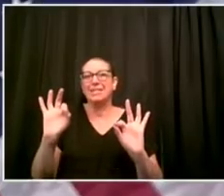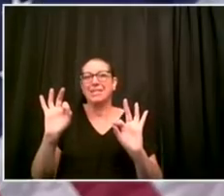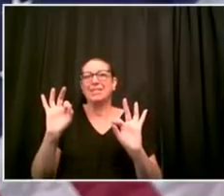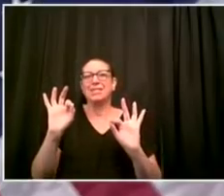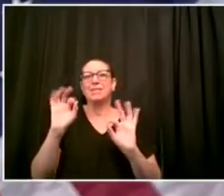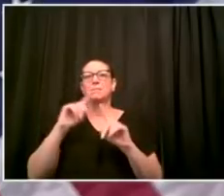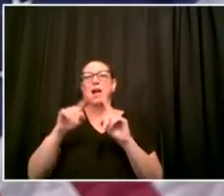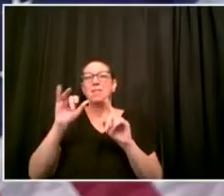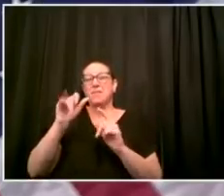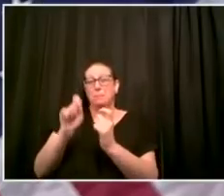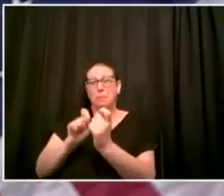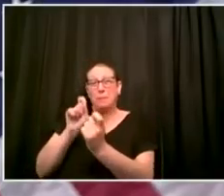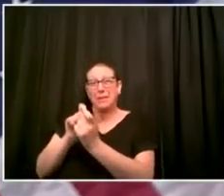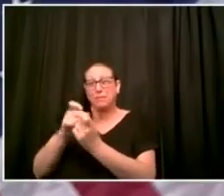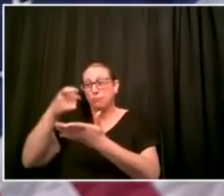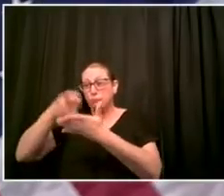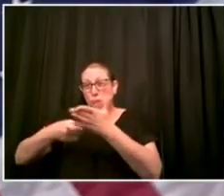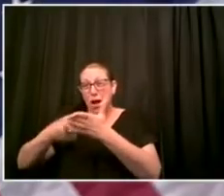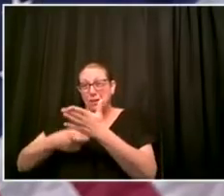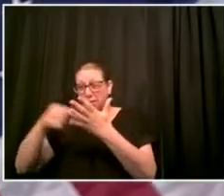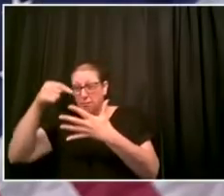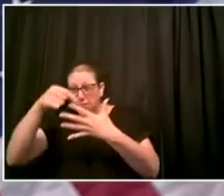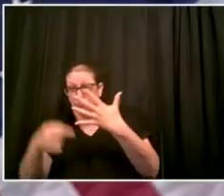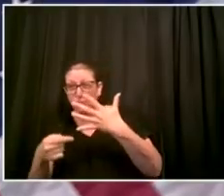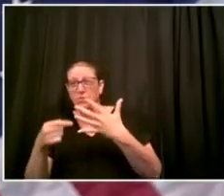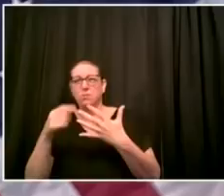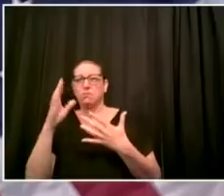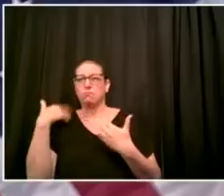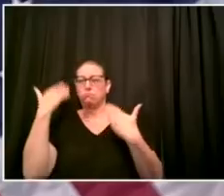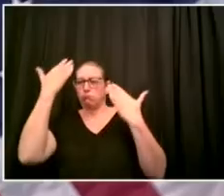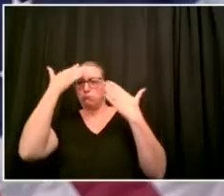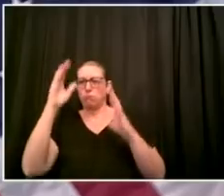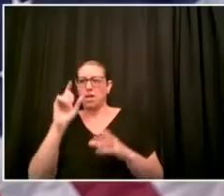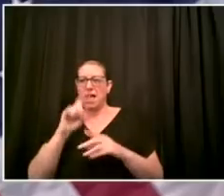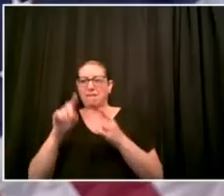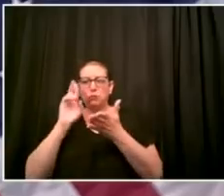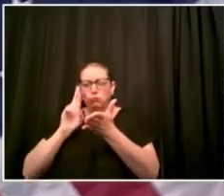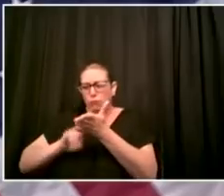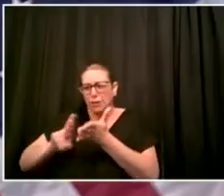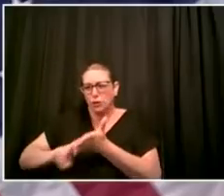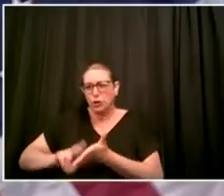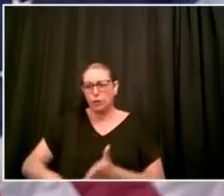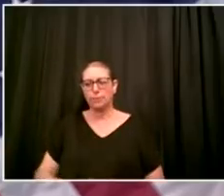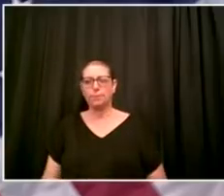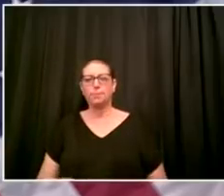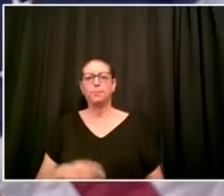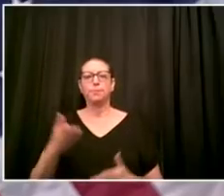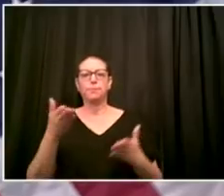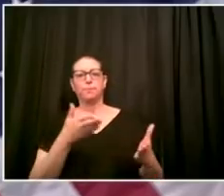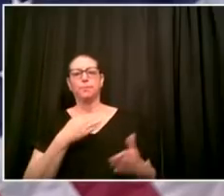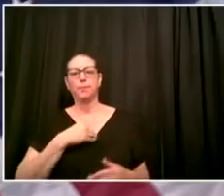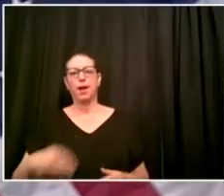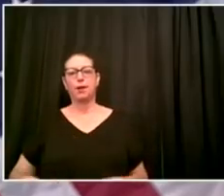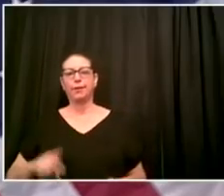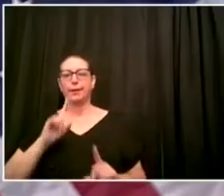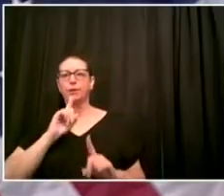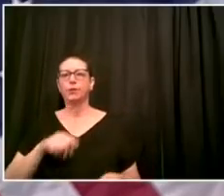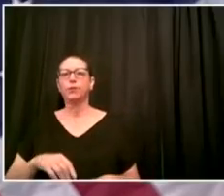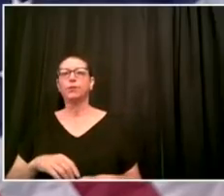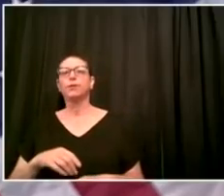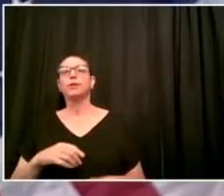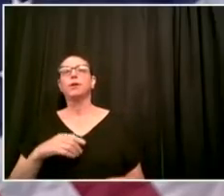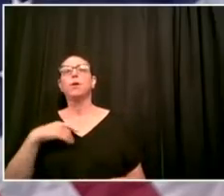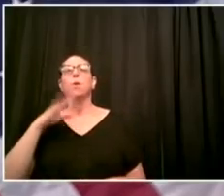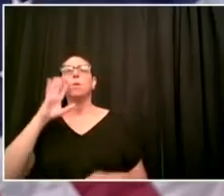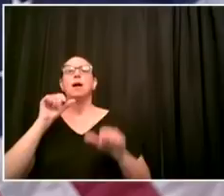Yoav, the fact is, and we'll confirm this back to you, but we do expect in this instance, this is the type of thing we expect to get FEMA